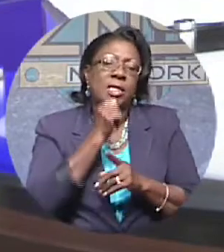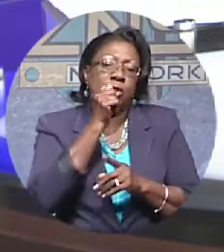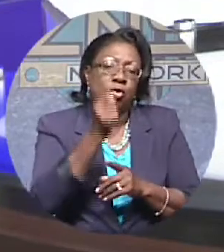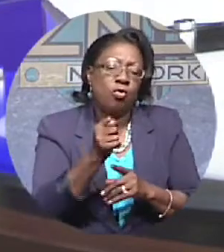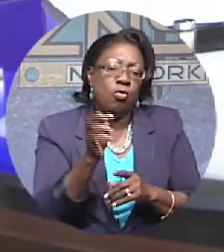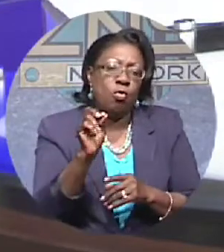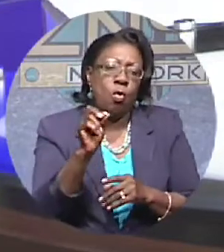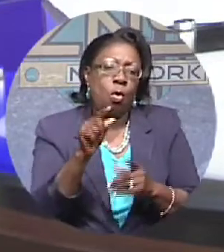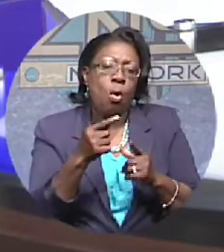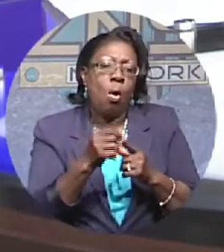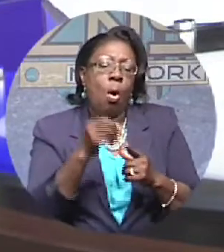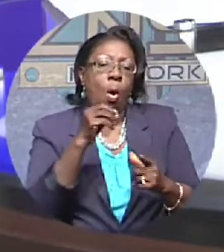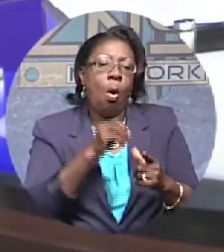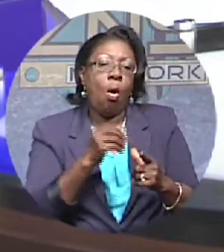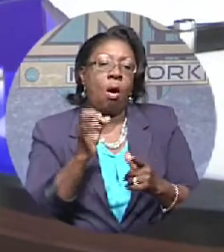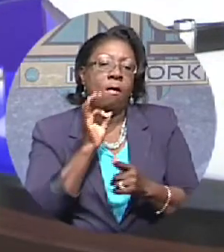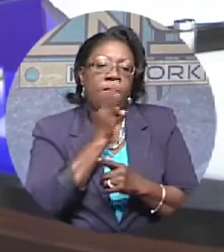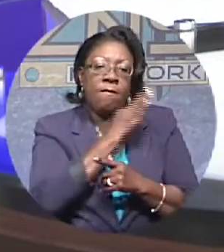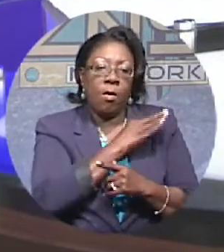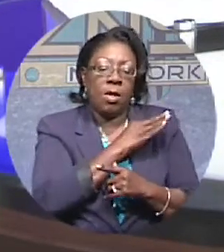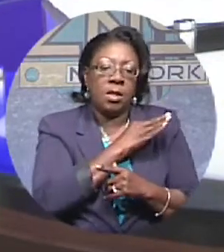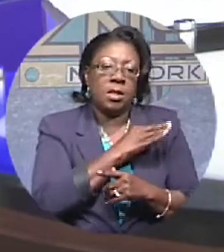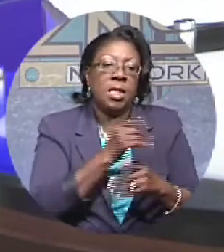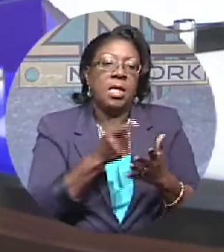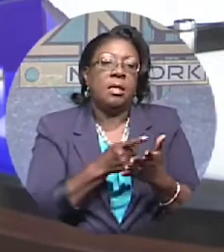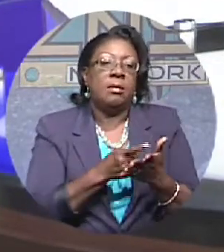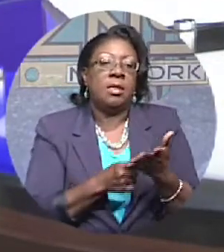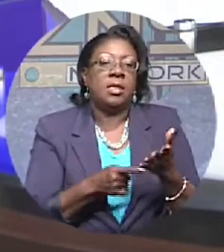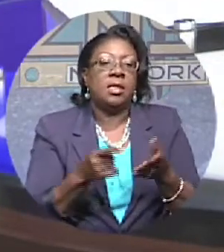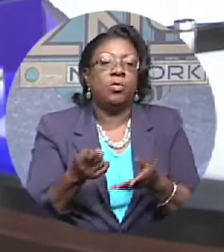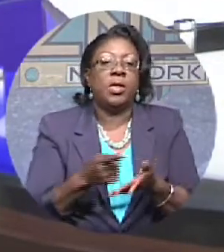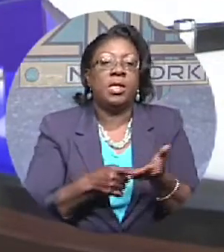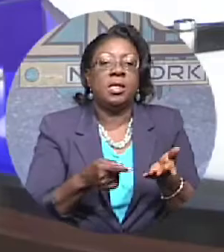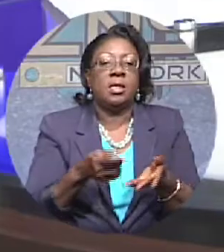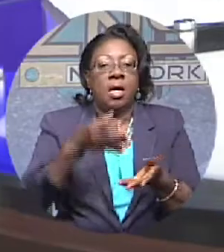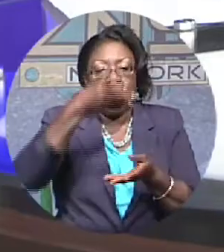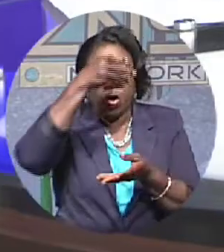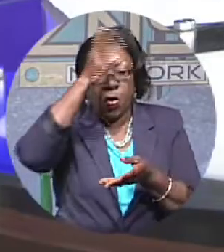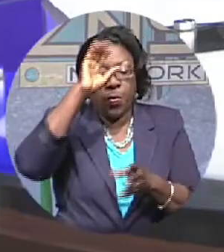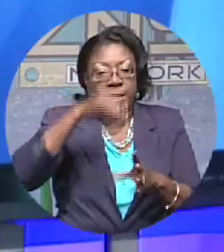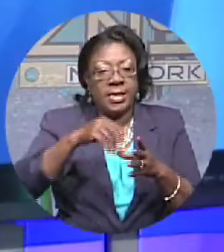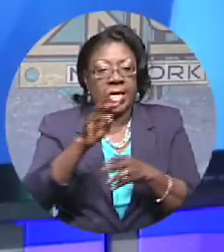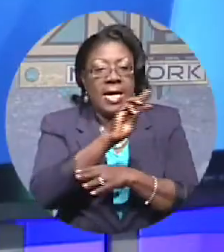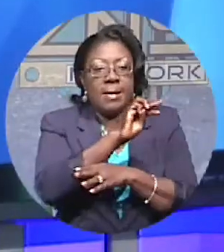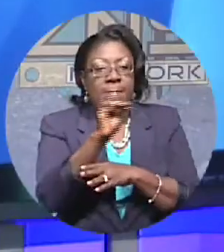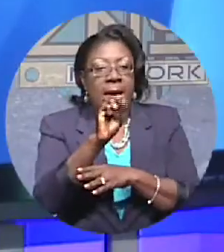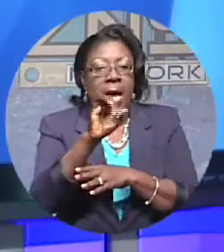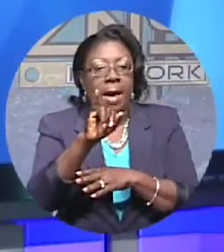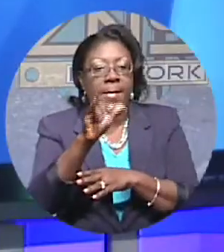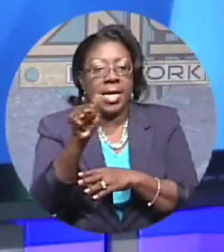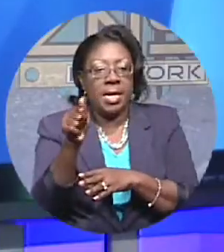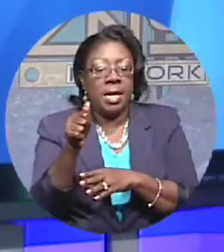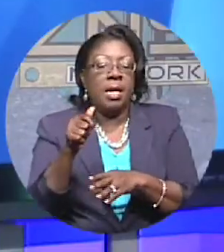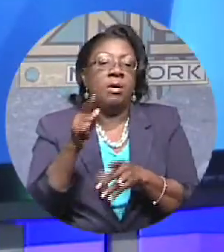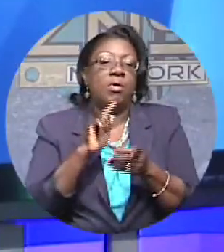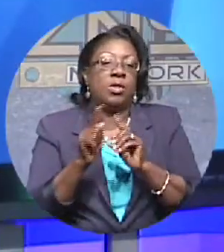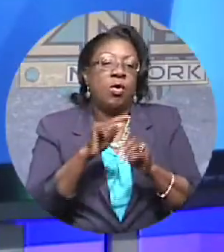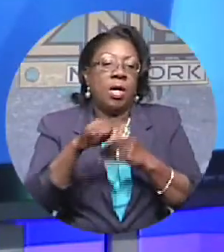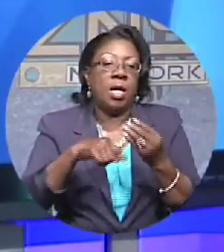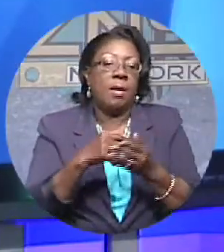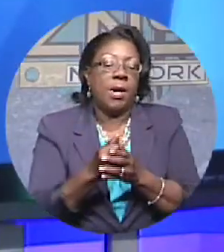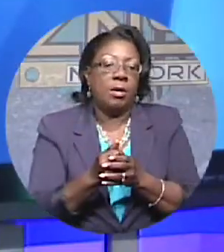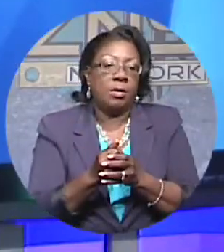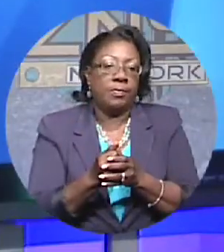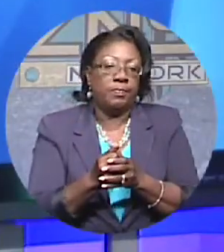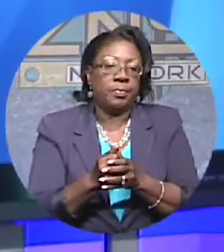that has been the bone of contention between protest groups in Miami and the Bahamian government for weeks now. But with both sides refusing to